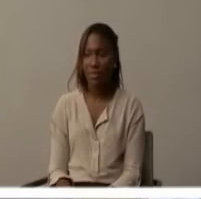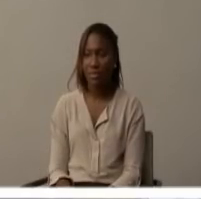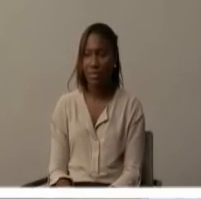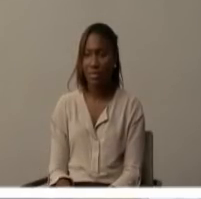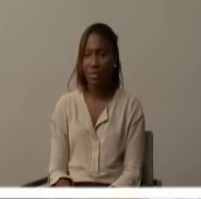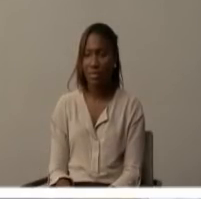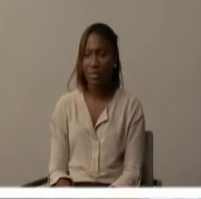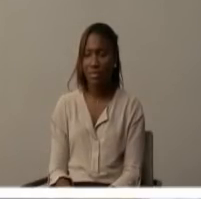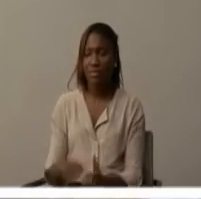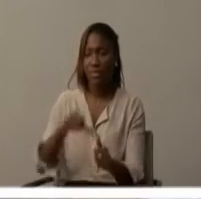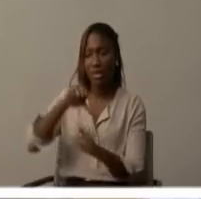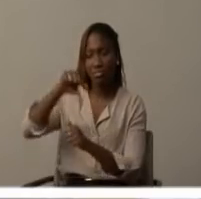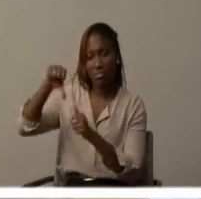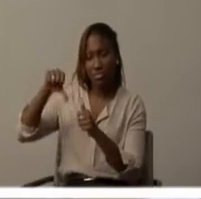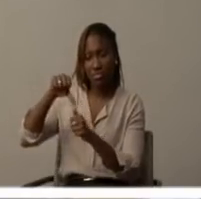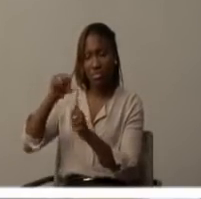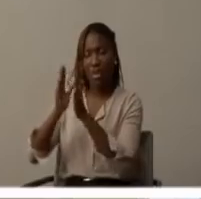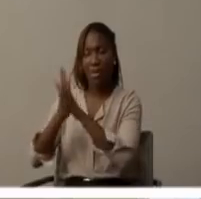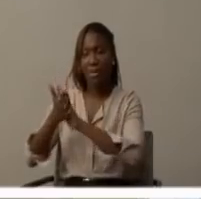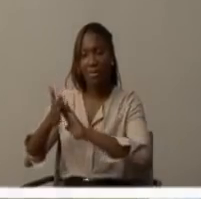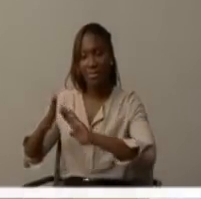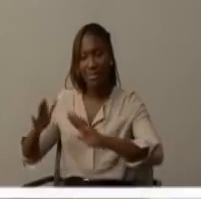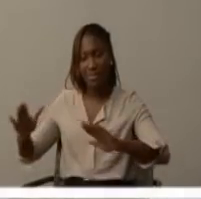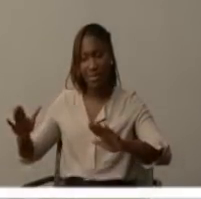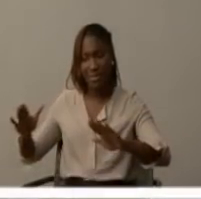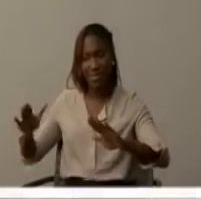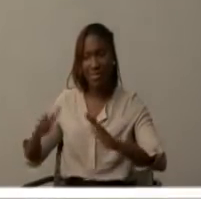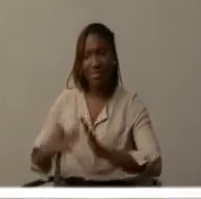Let us offer each other a sign of peace.